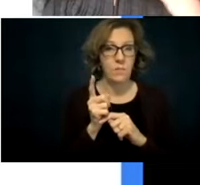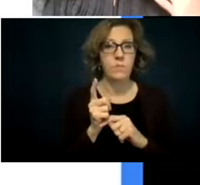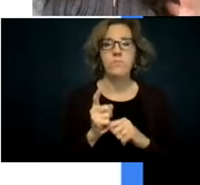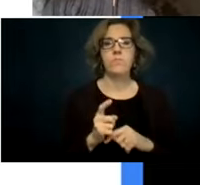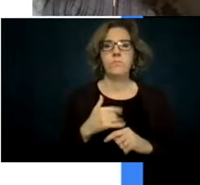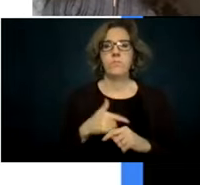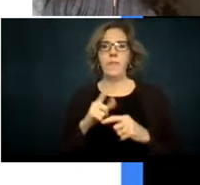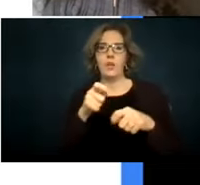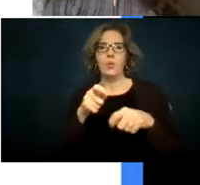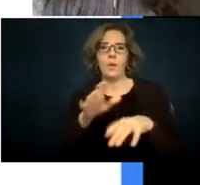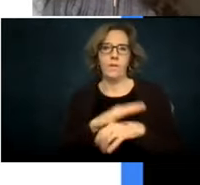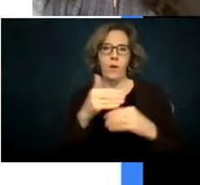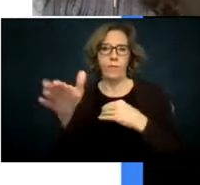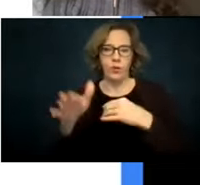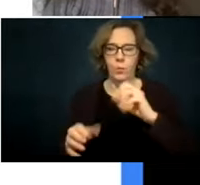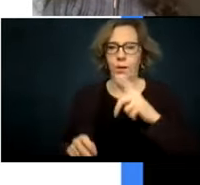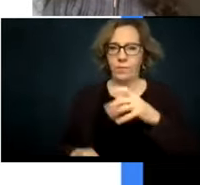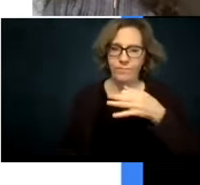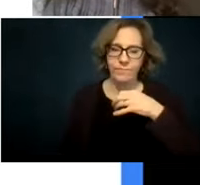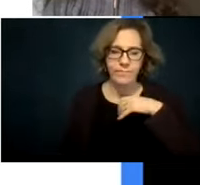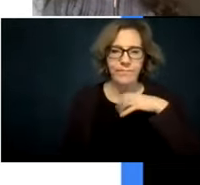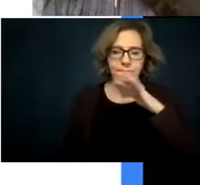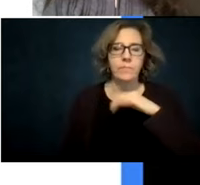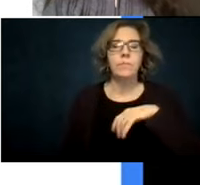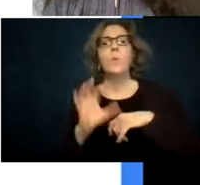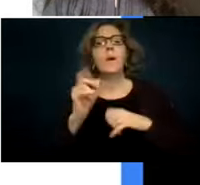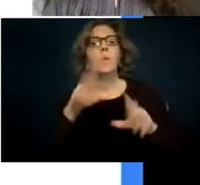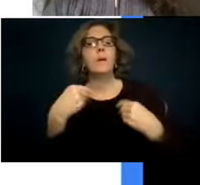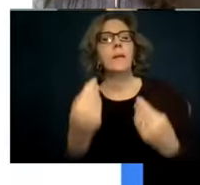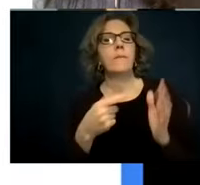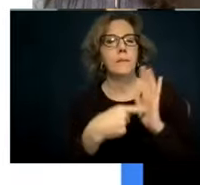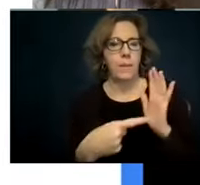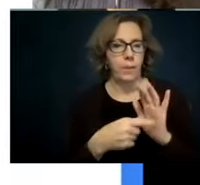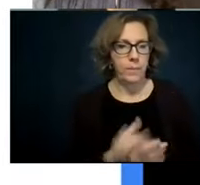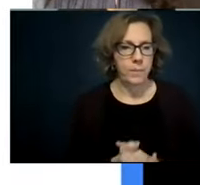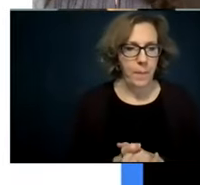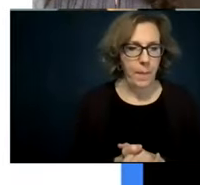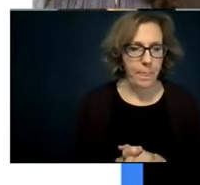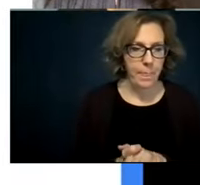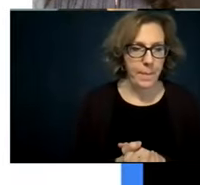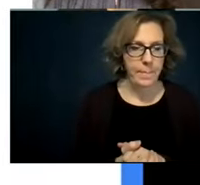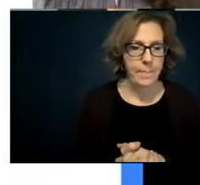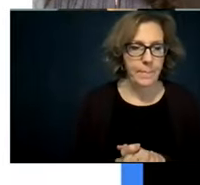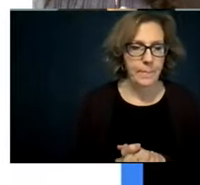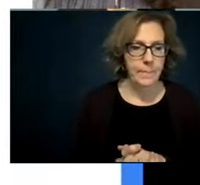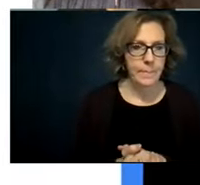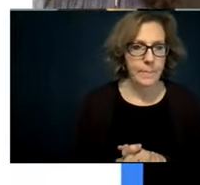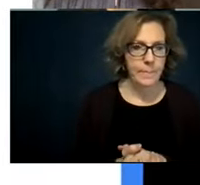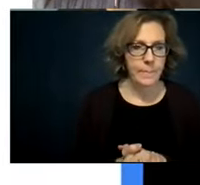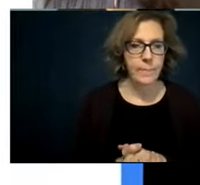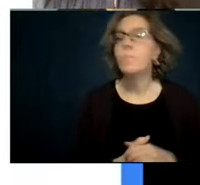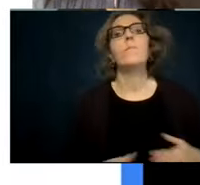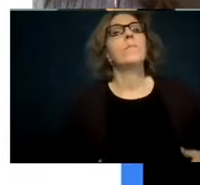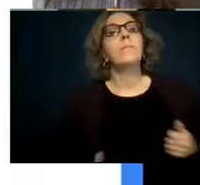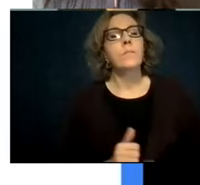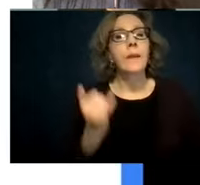Can I just give an example? This is just an example. Sure. If someone